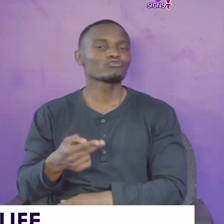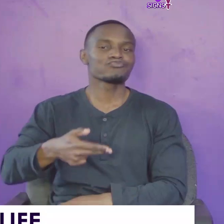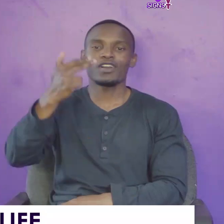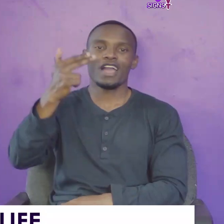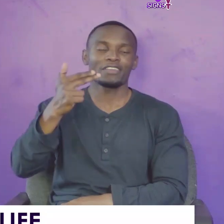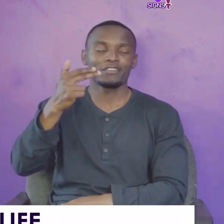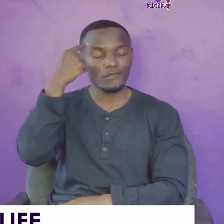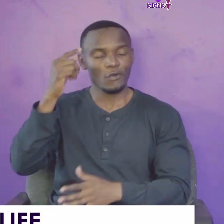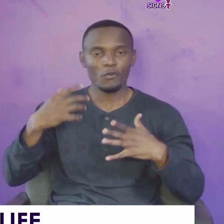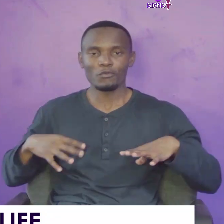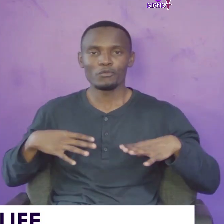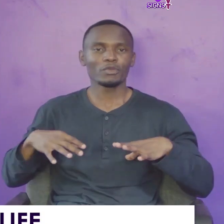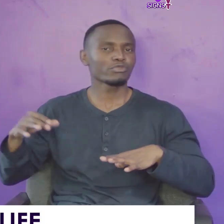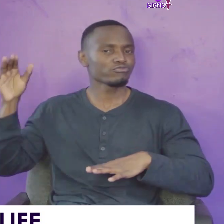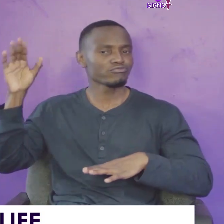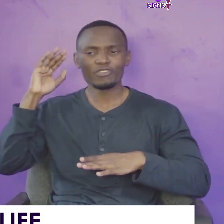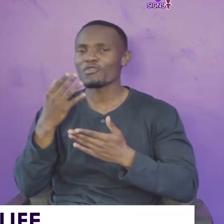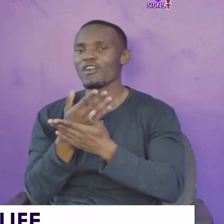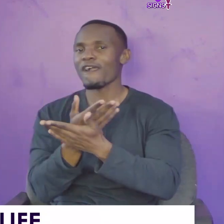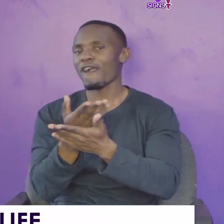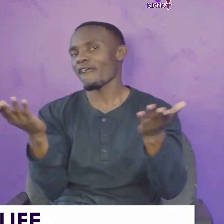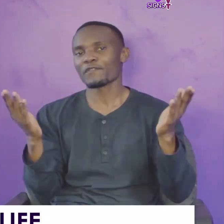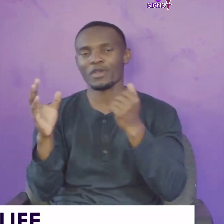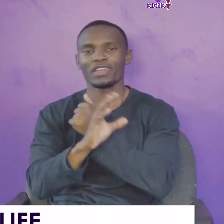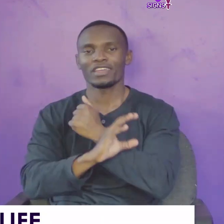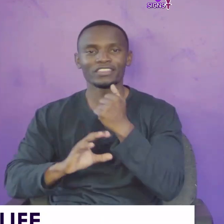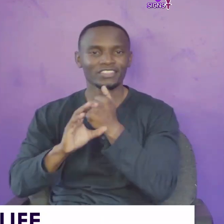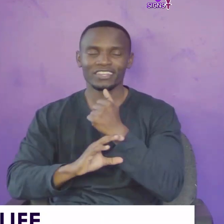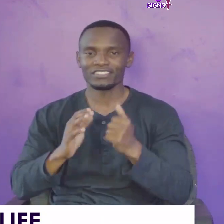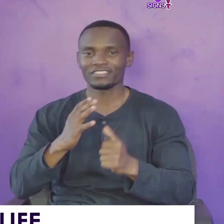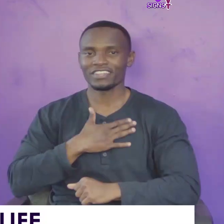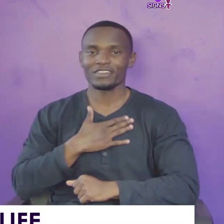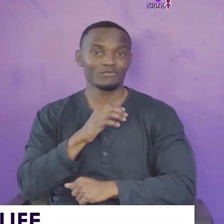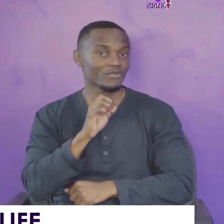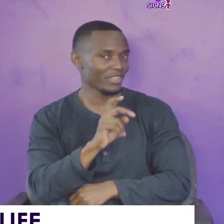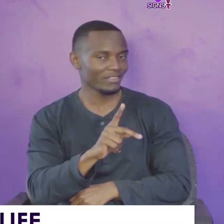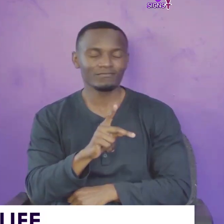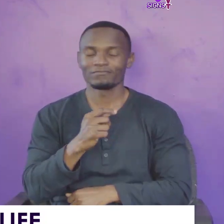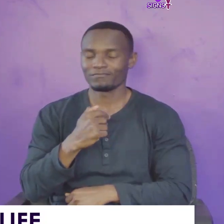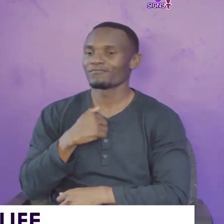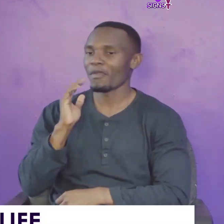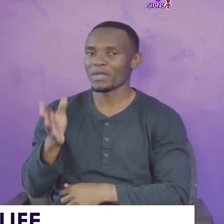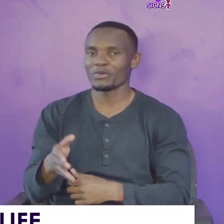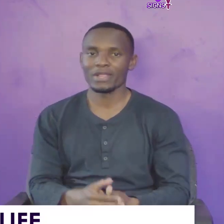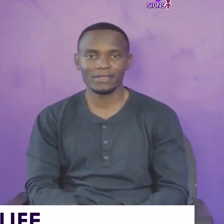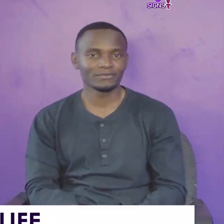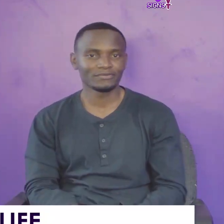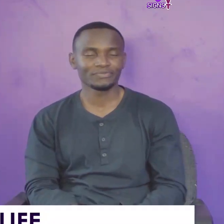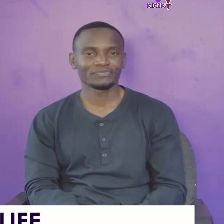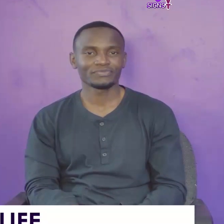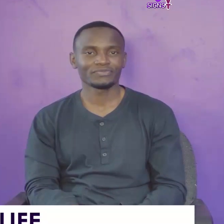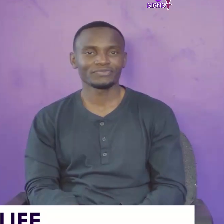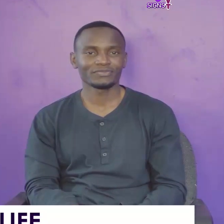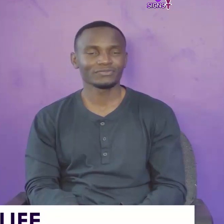you from as far as every corner of this country. Okay? I will. Okay. Yeah. Raise the I